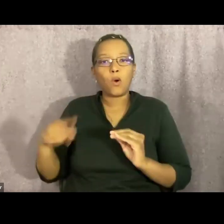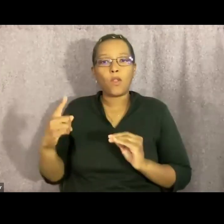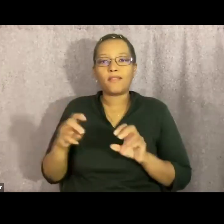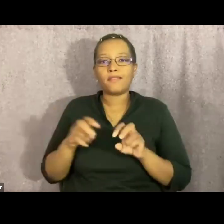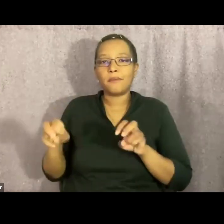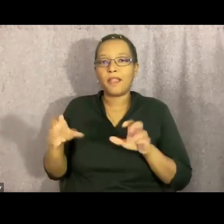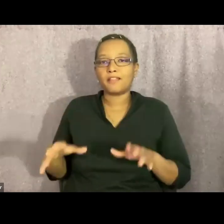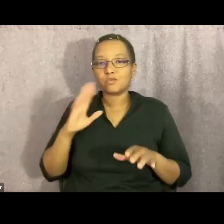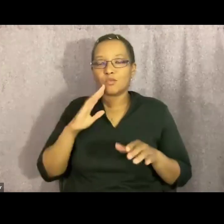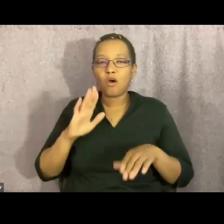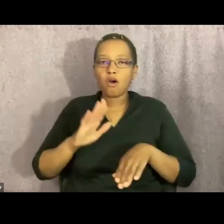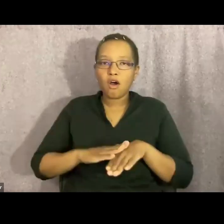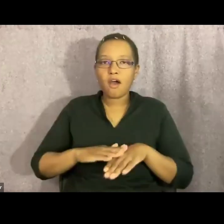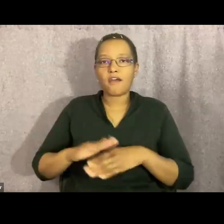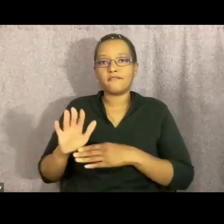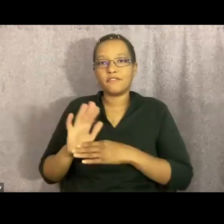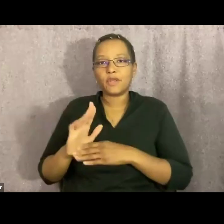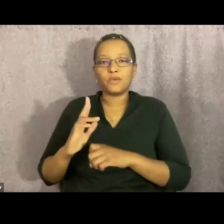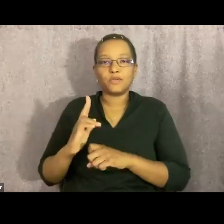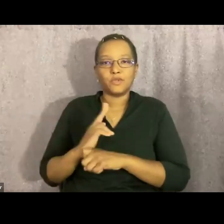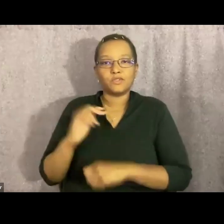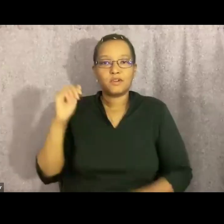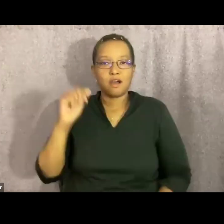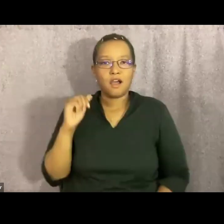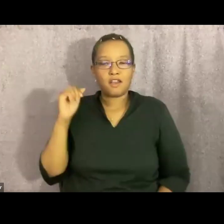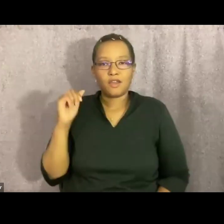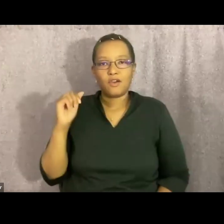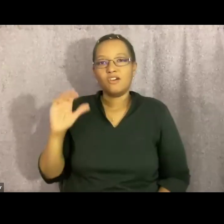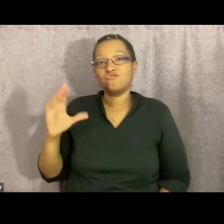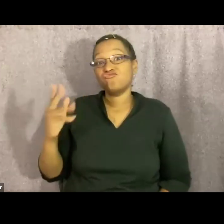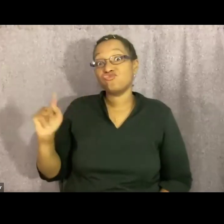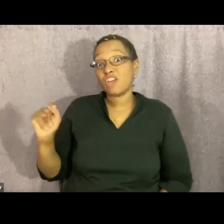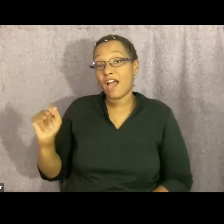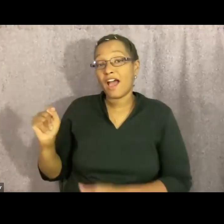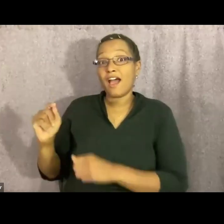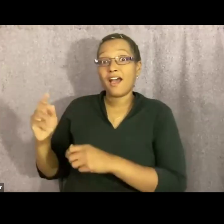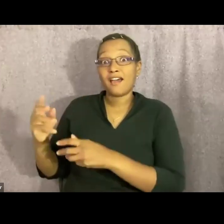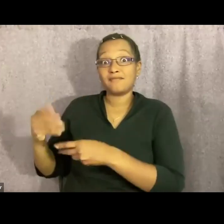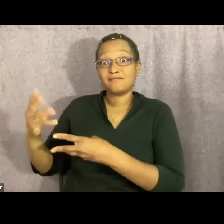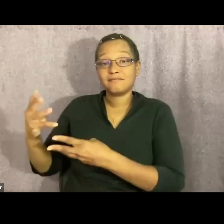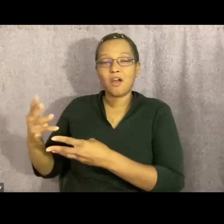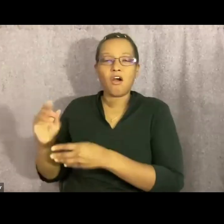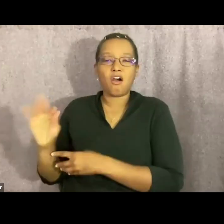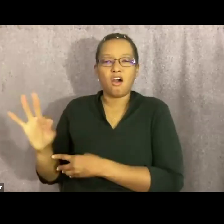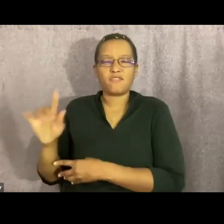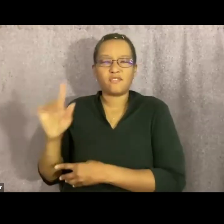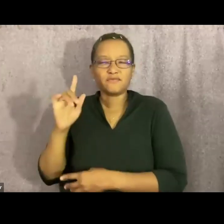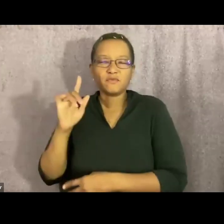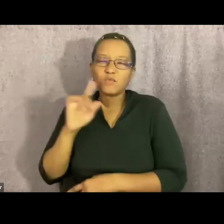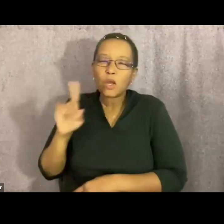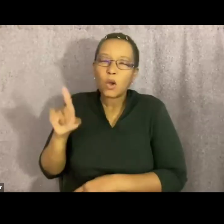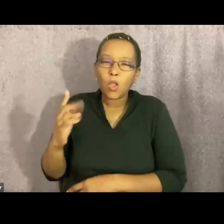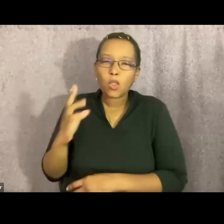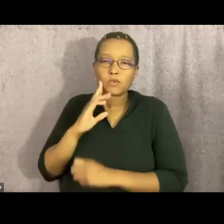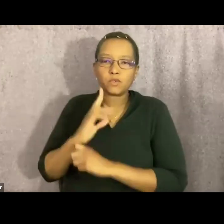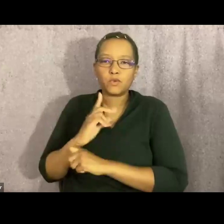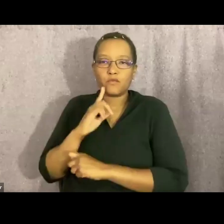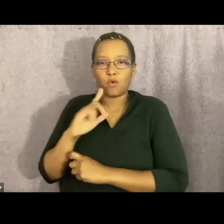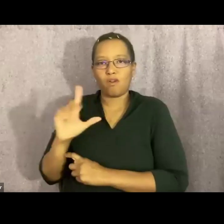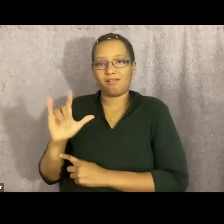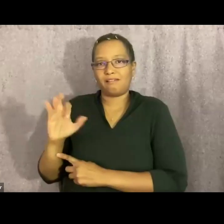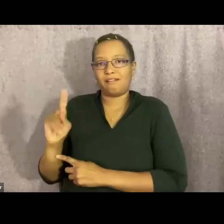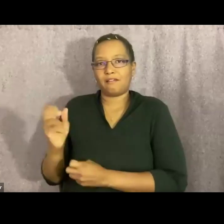audio. We've turned off chat for sharing only critical links with you all. However, if you want this to be a more communal